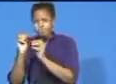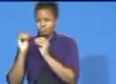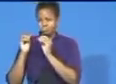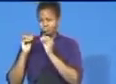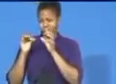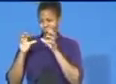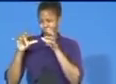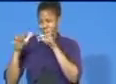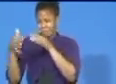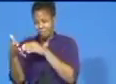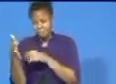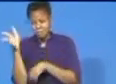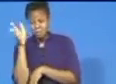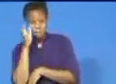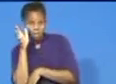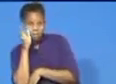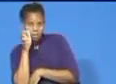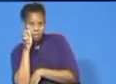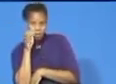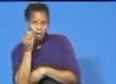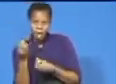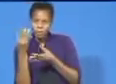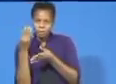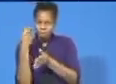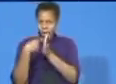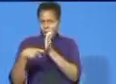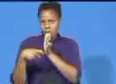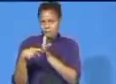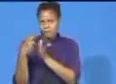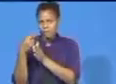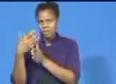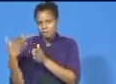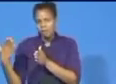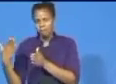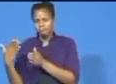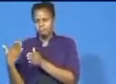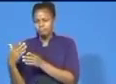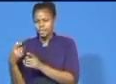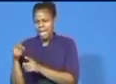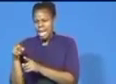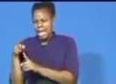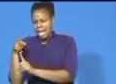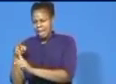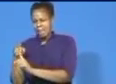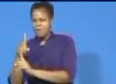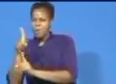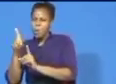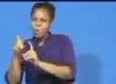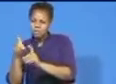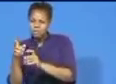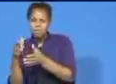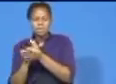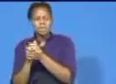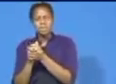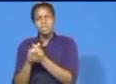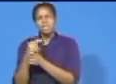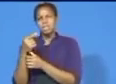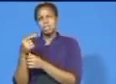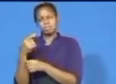be, but he had a question in his mind. He was bothered by the fact that the man who was selling marvelous hair